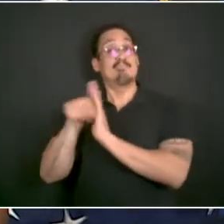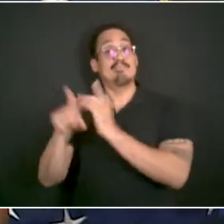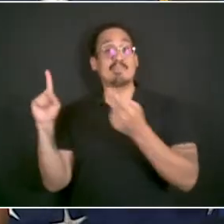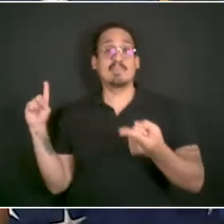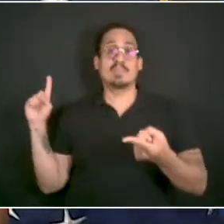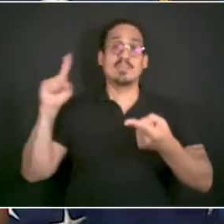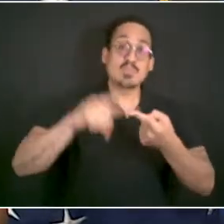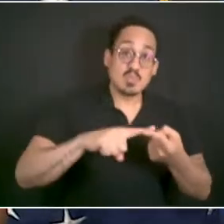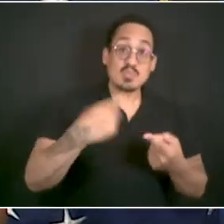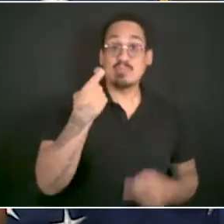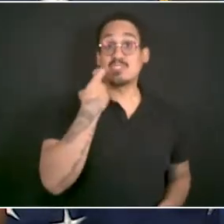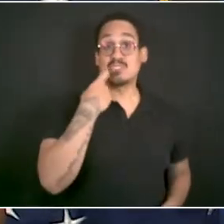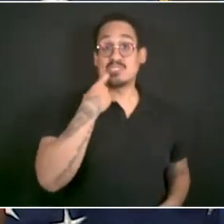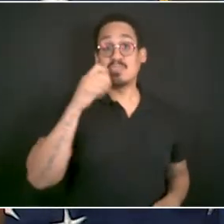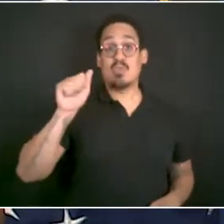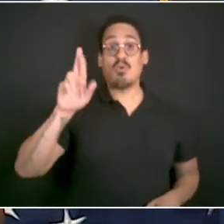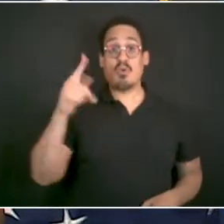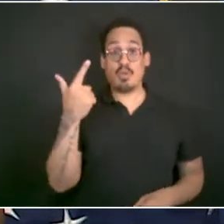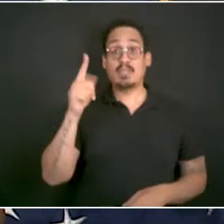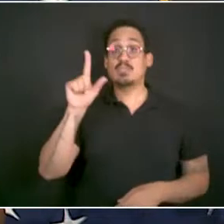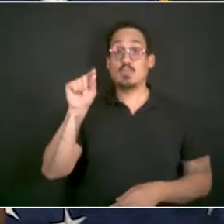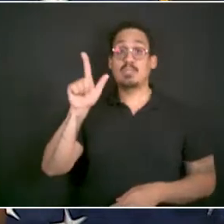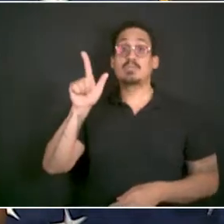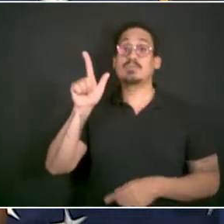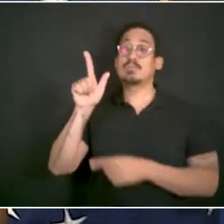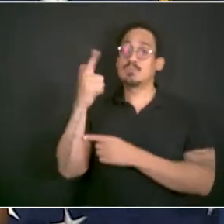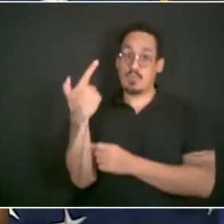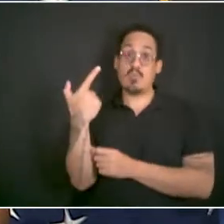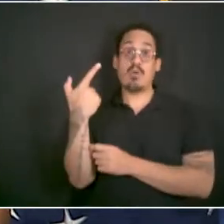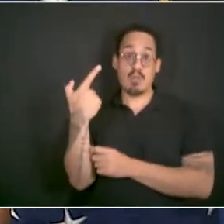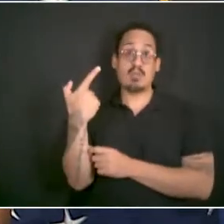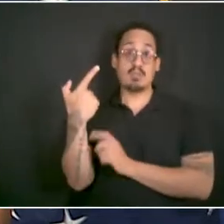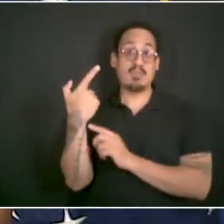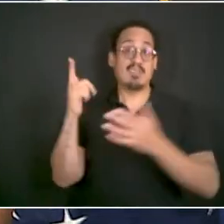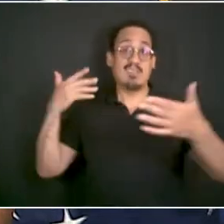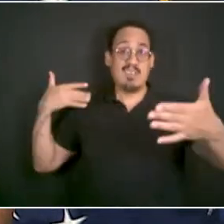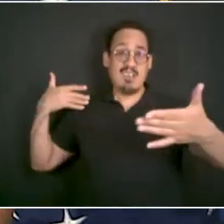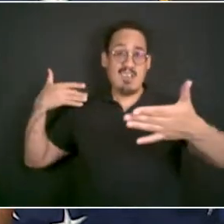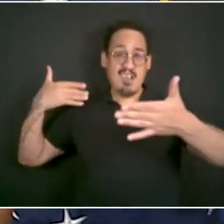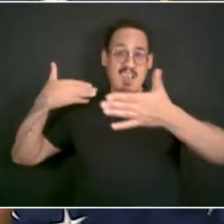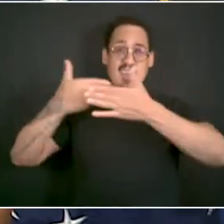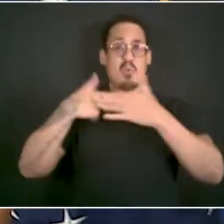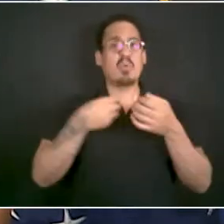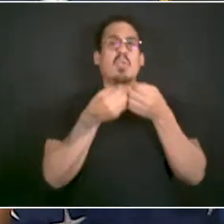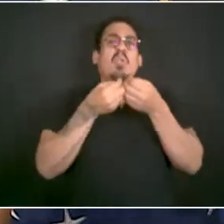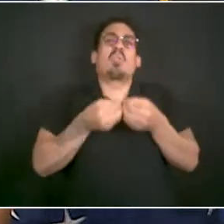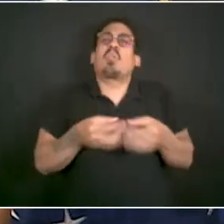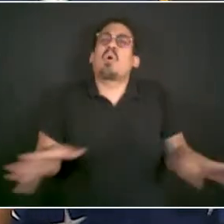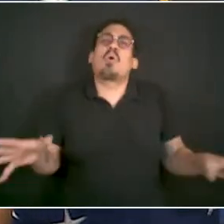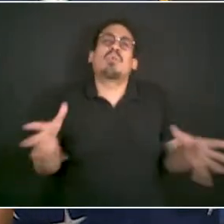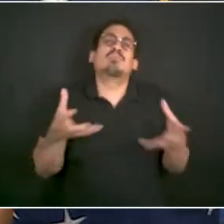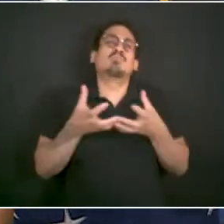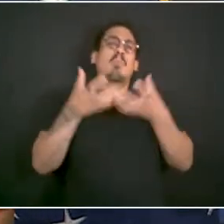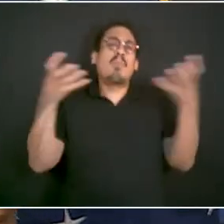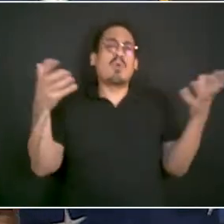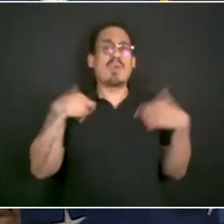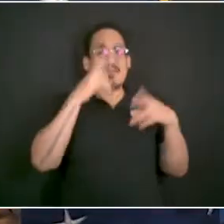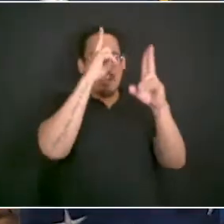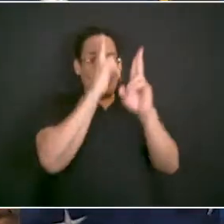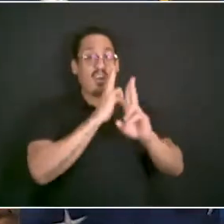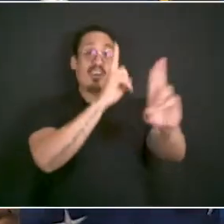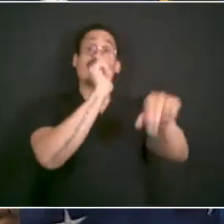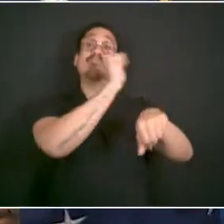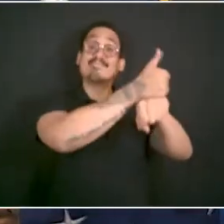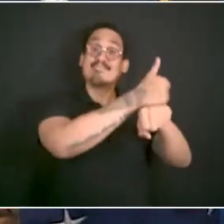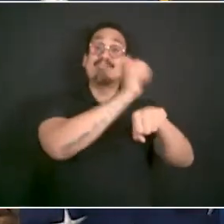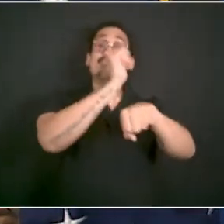August 26th, 2021. We have monuments in this city to those who've made that sacrifice from all of these conflicts. And to be clear, there was no one